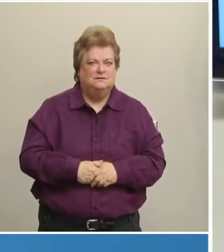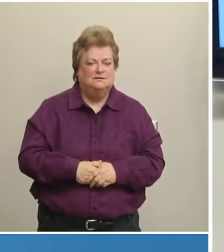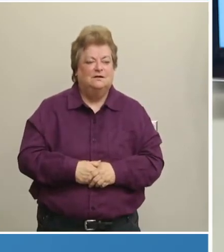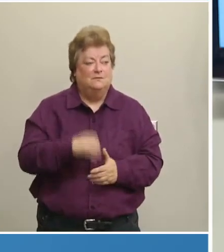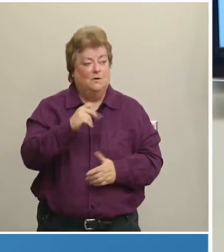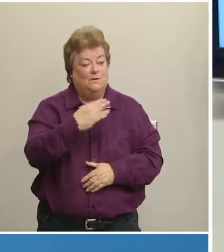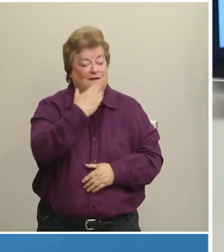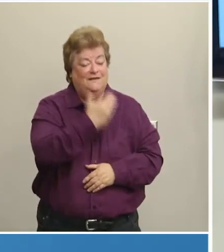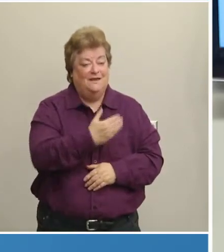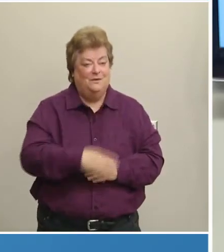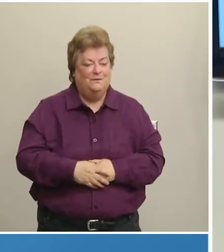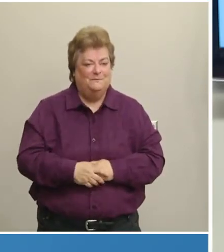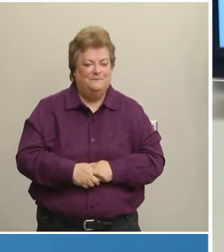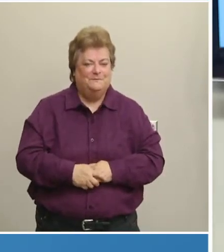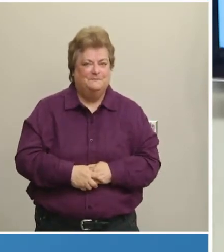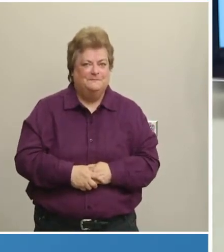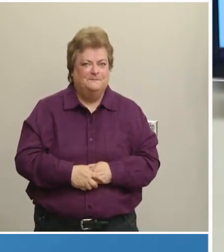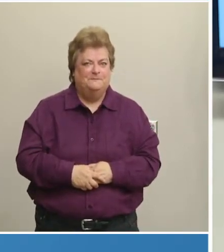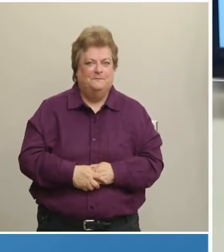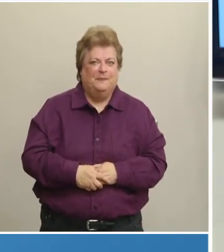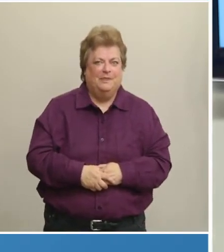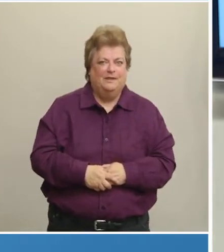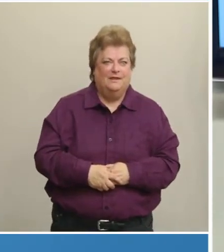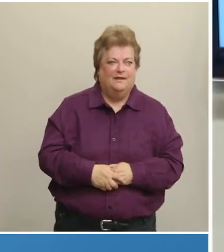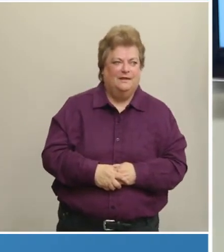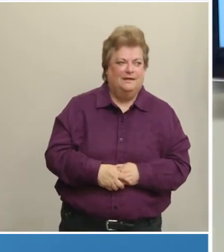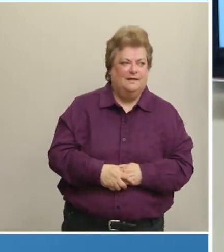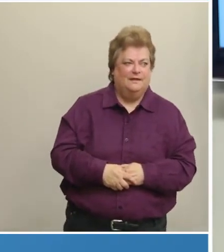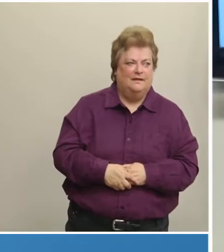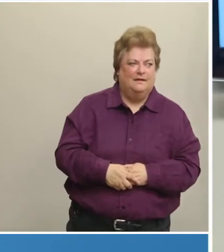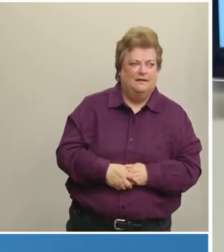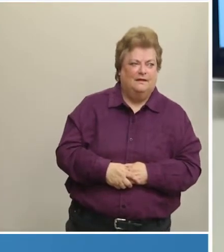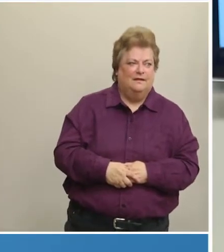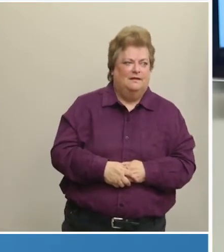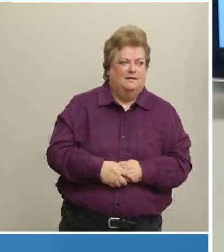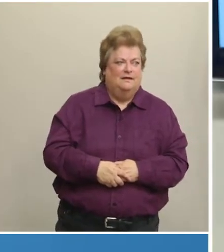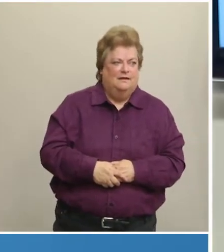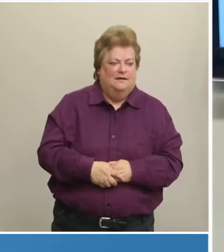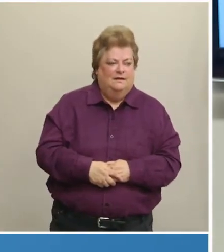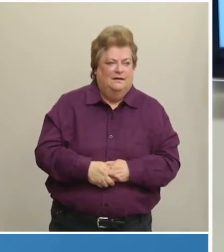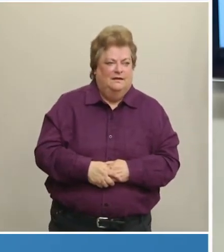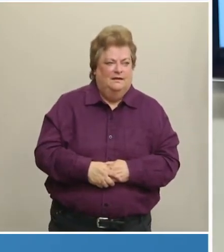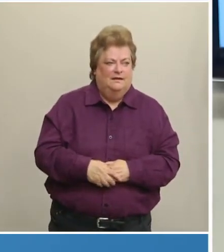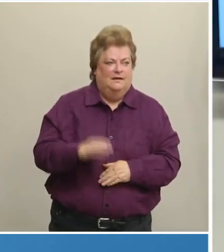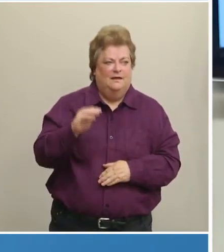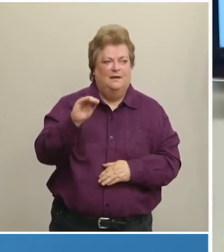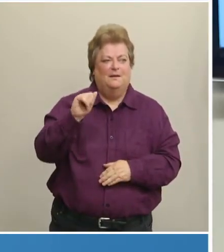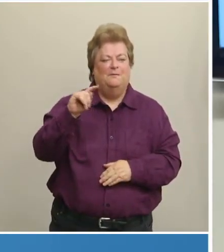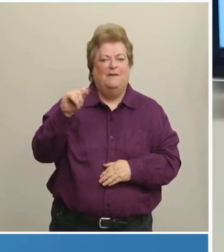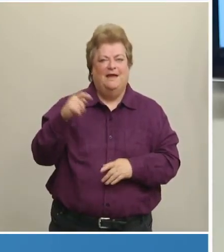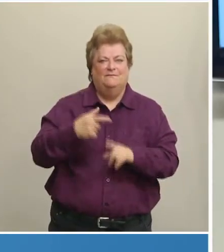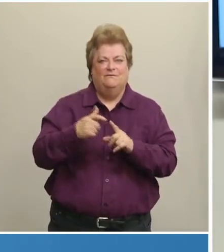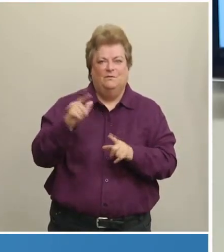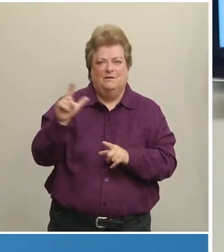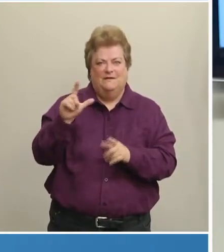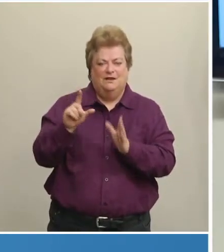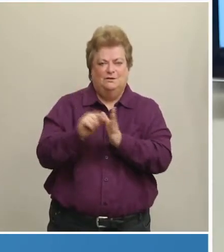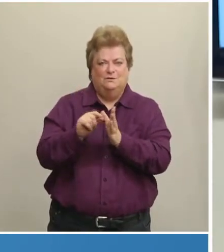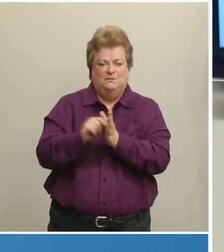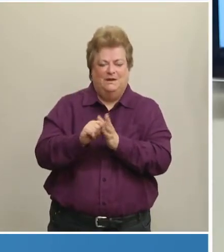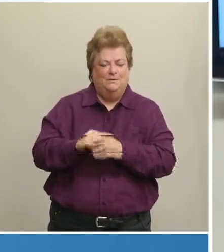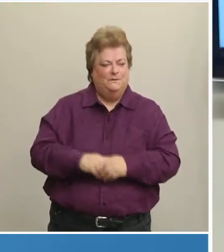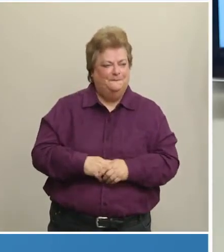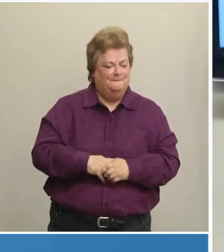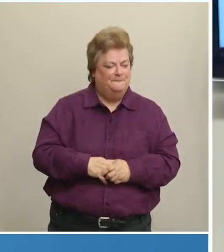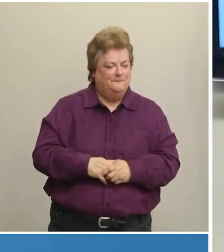Appreciate it. Mm-hmm. Hi, Pat. It's Matt Olverding with the Journal-Star. I've got a couple questions for you.